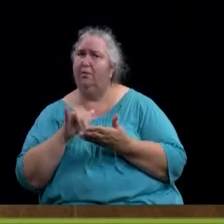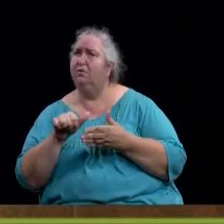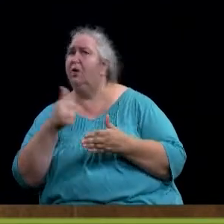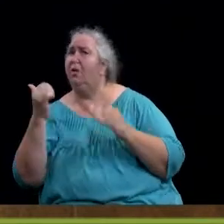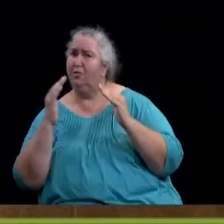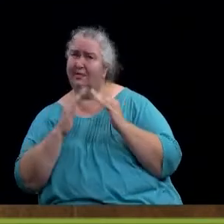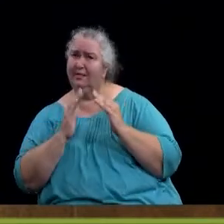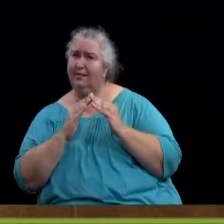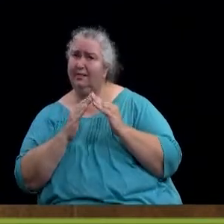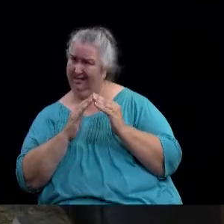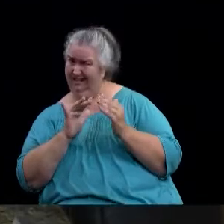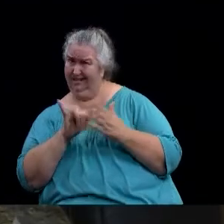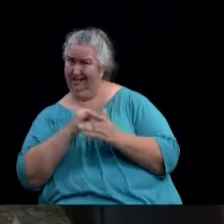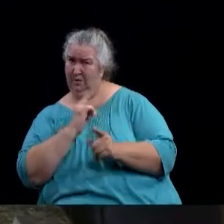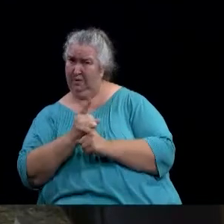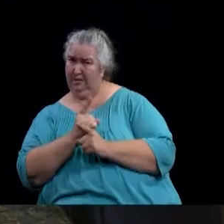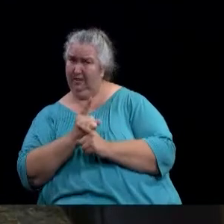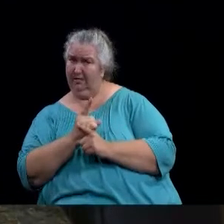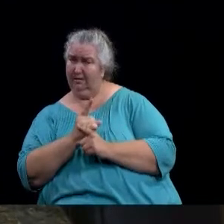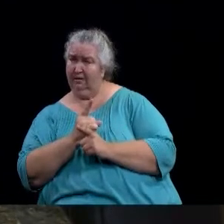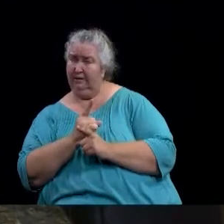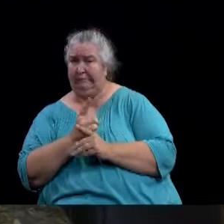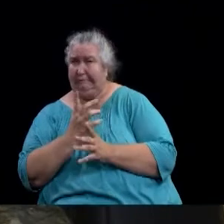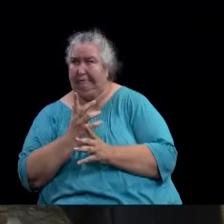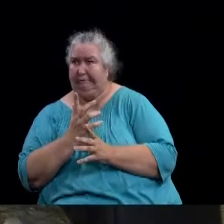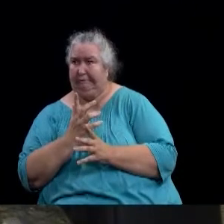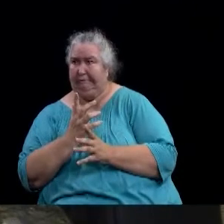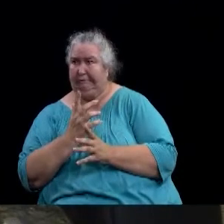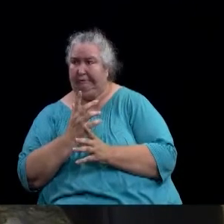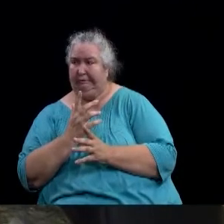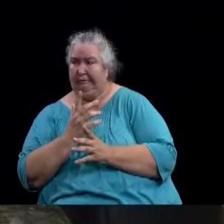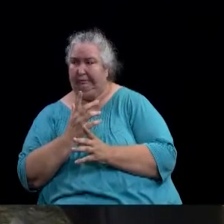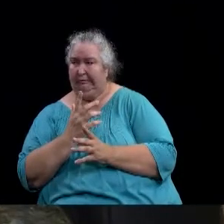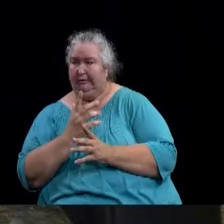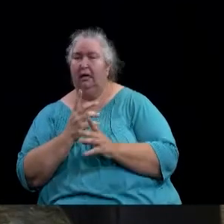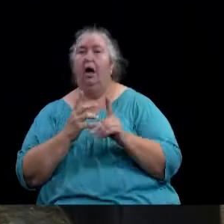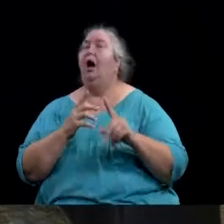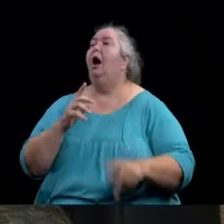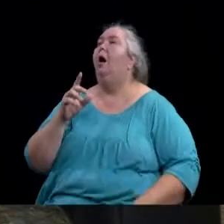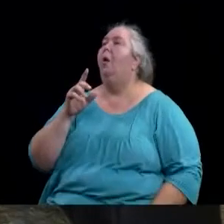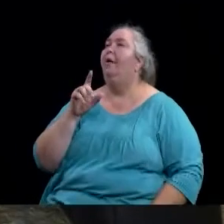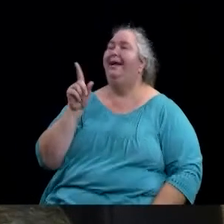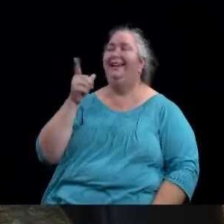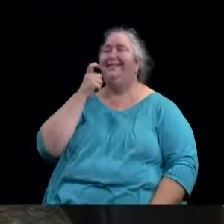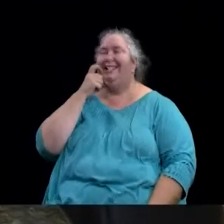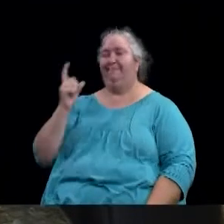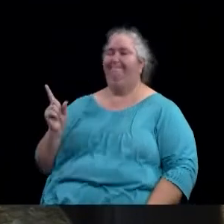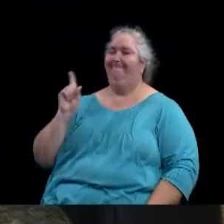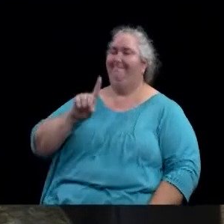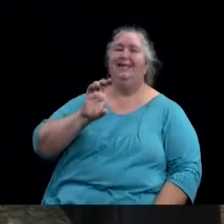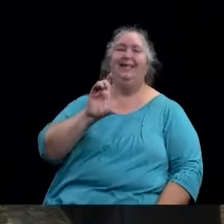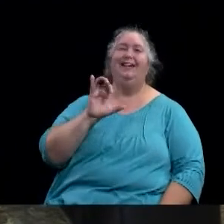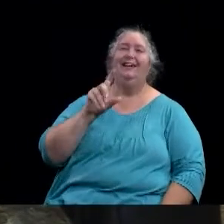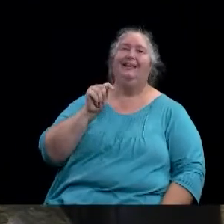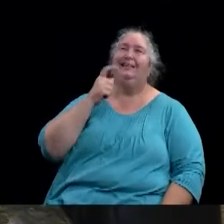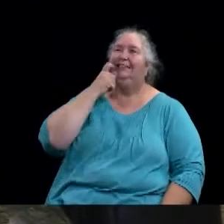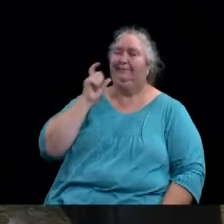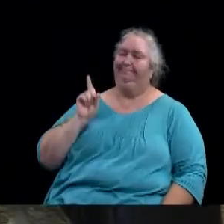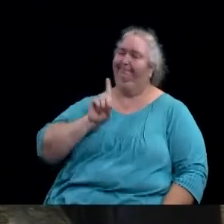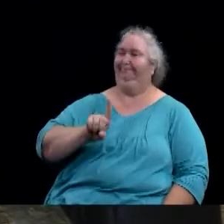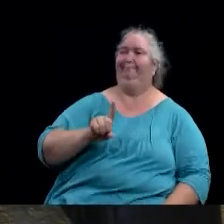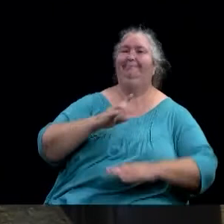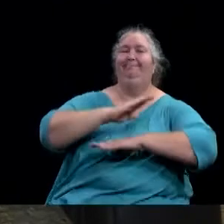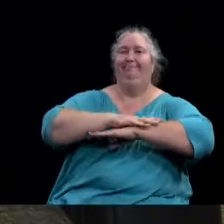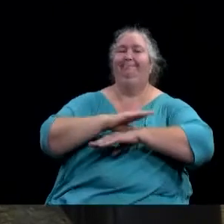need to ask Clint that. He's just stepped up to the table, Councilmember. All right. Thanks, Bradley. Yes, sir.